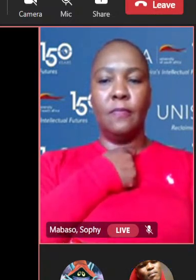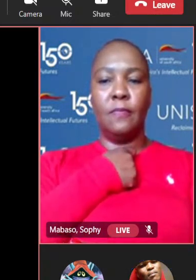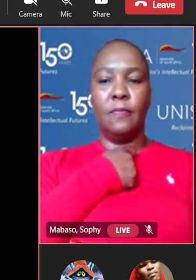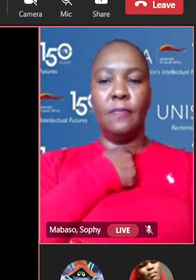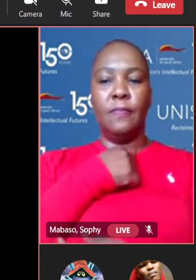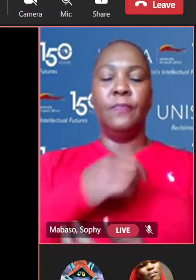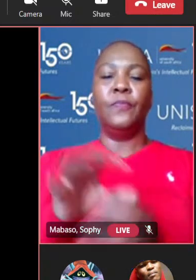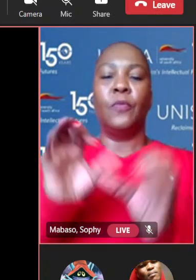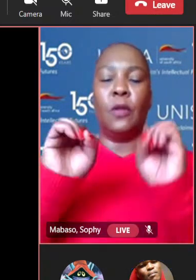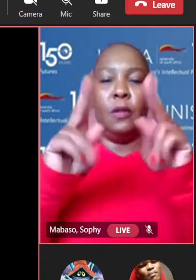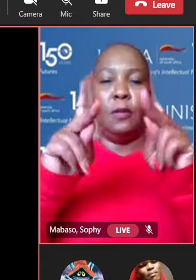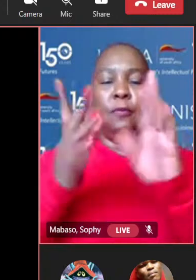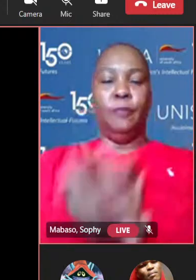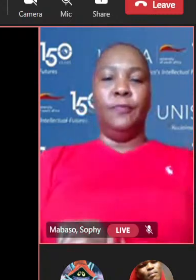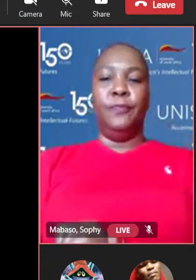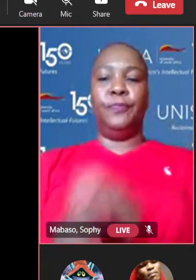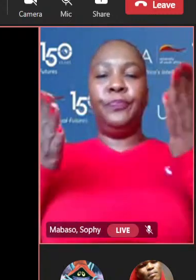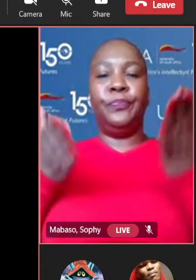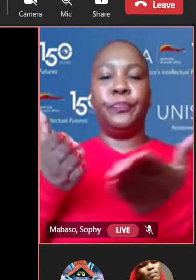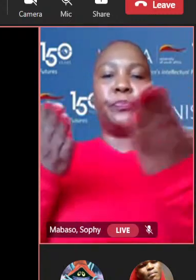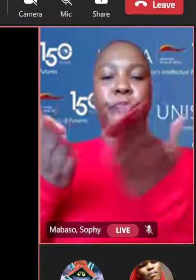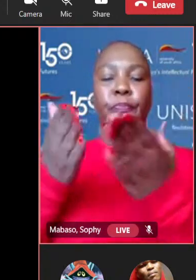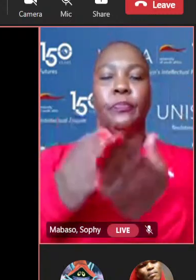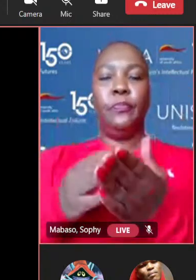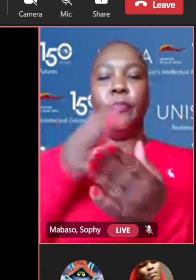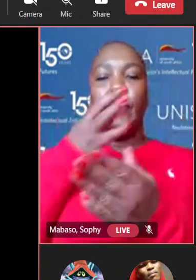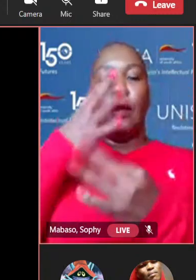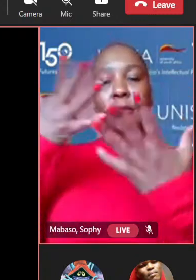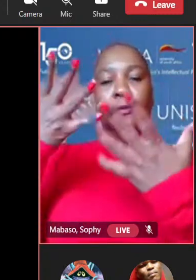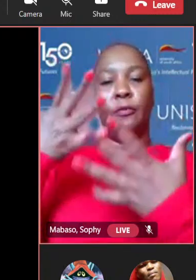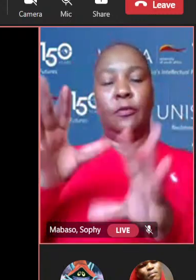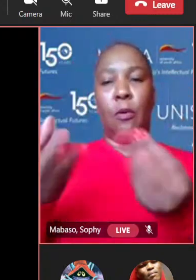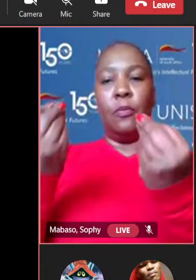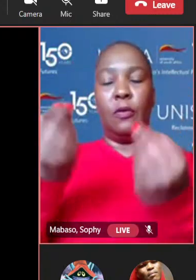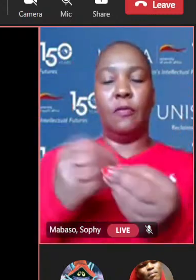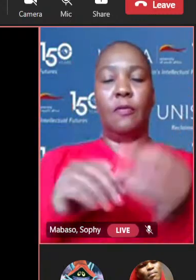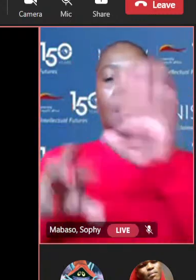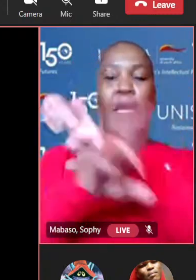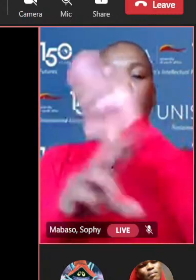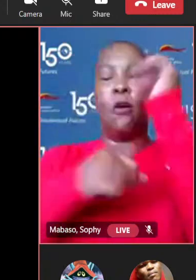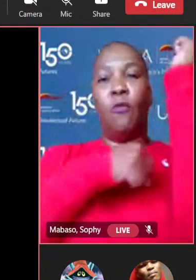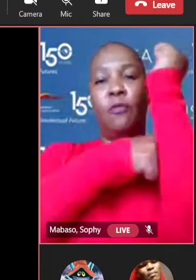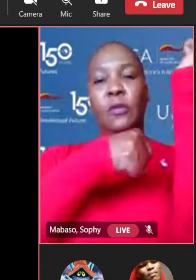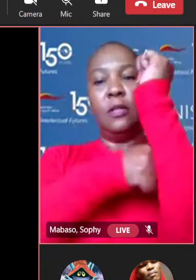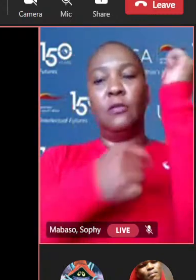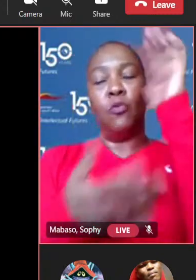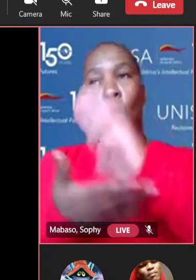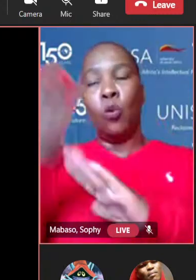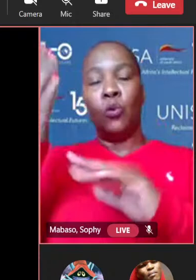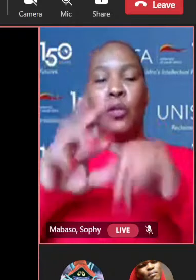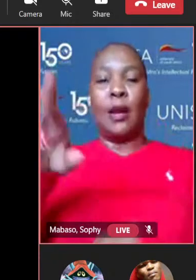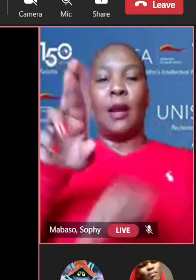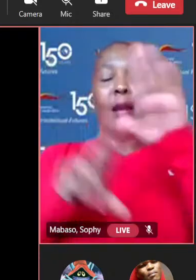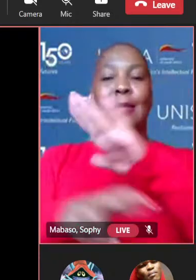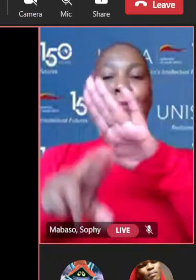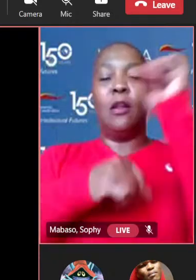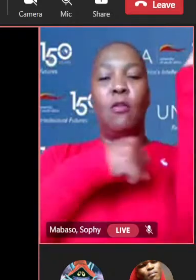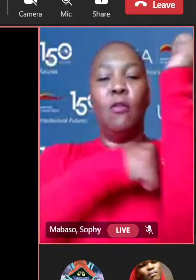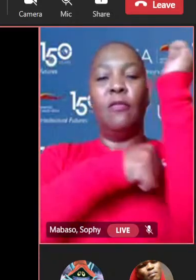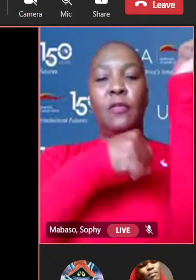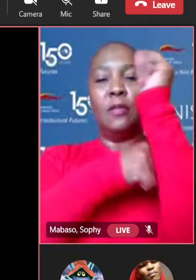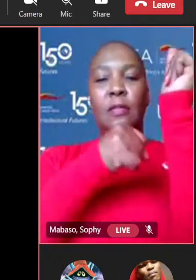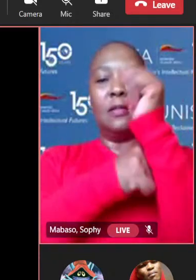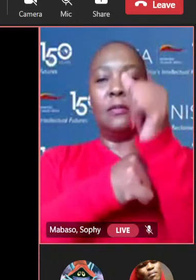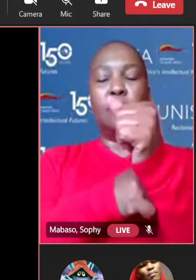Okay, the services that I mentioned, you can get them from the regional office. If you go to the regional office, we have uninterrupted